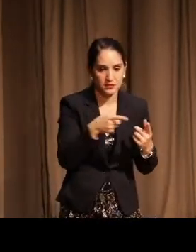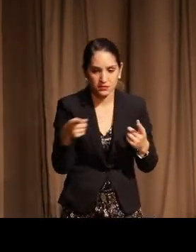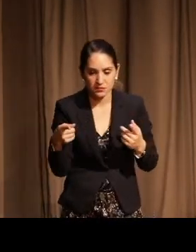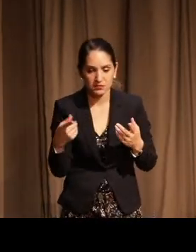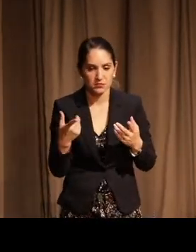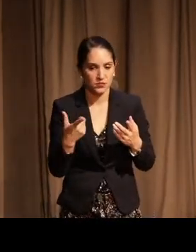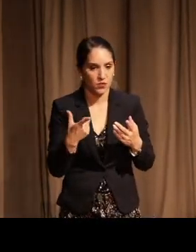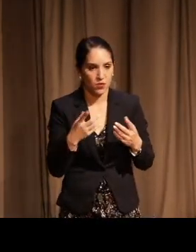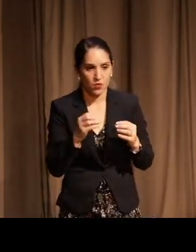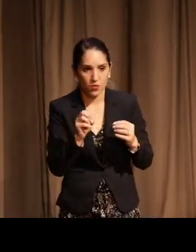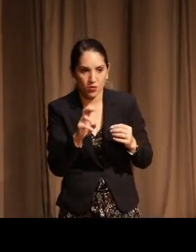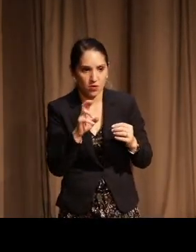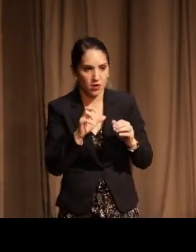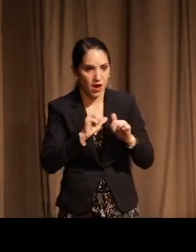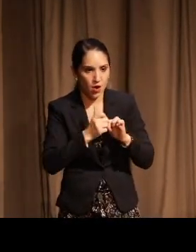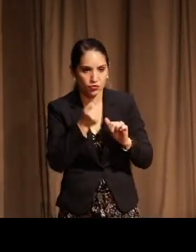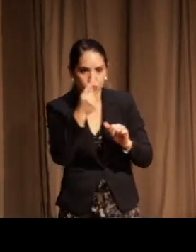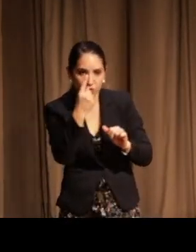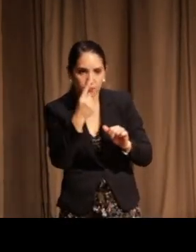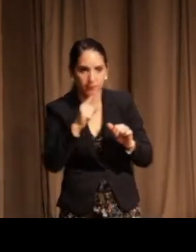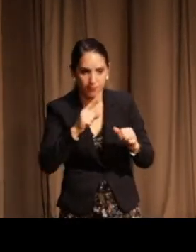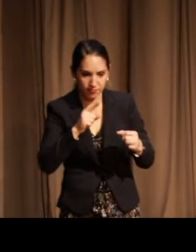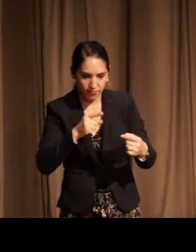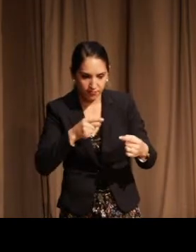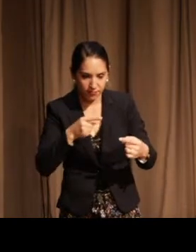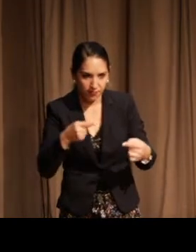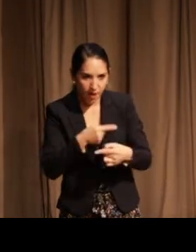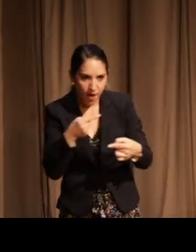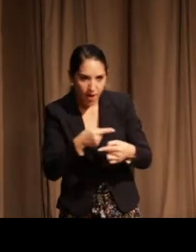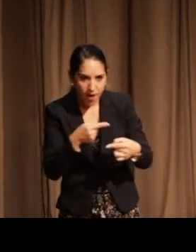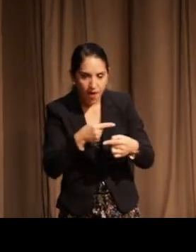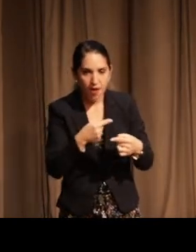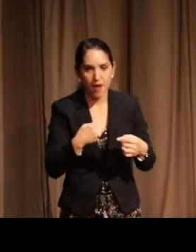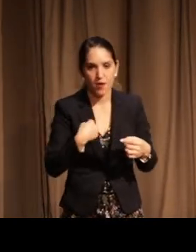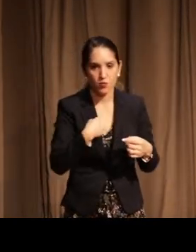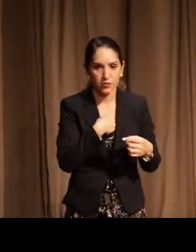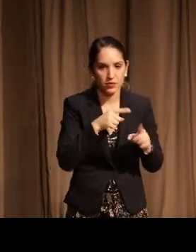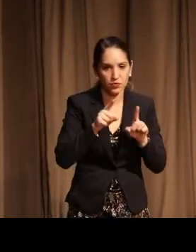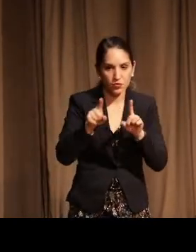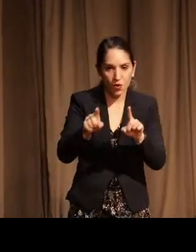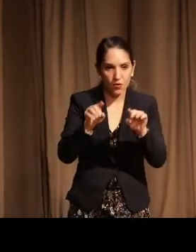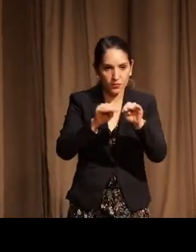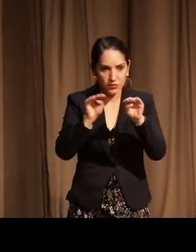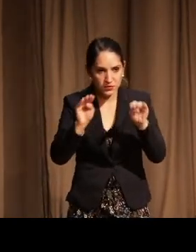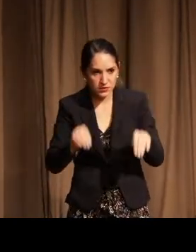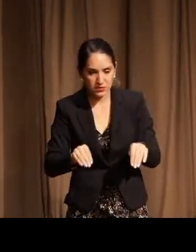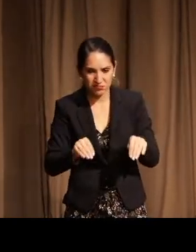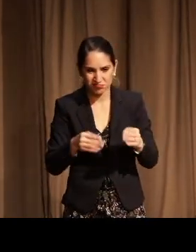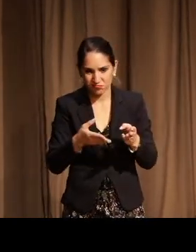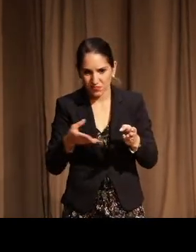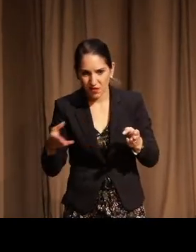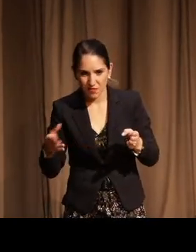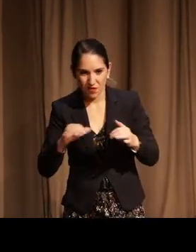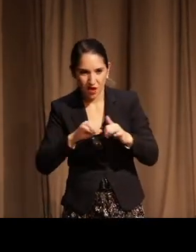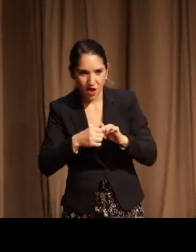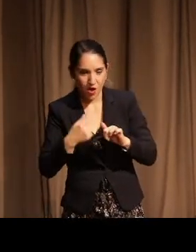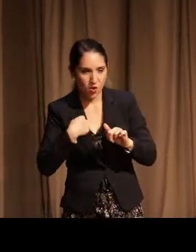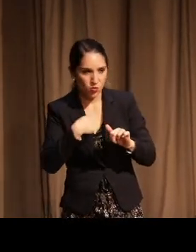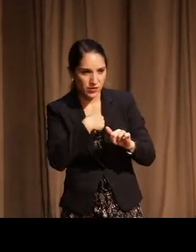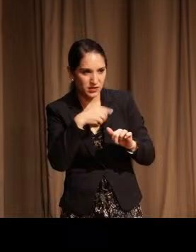painting. And we go in museums. This stuff it's the way I can collaborate